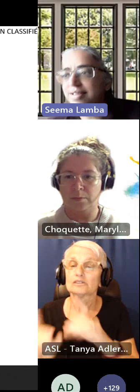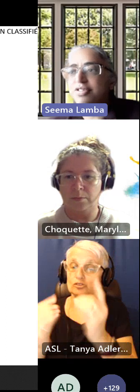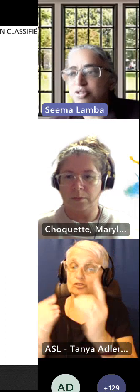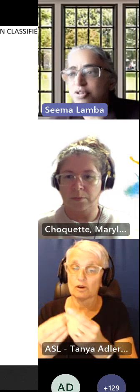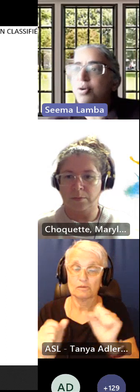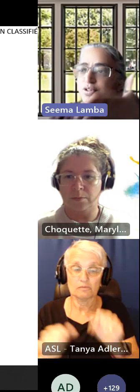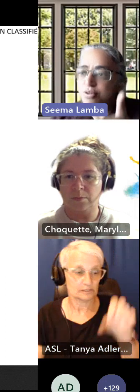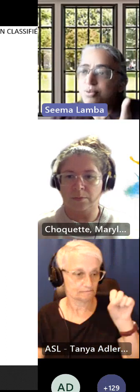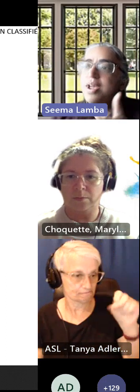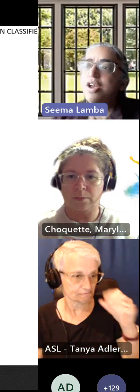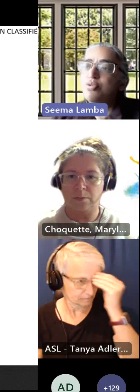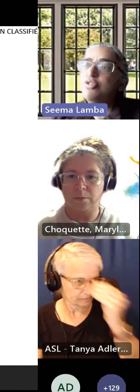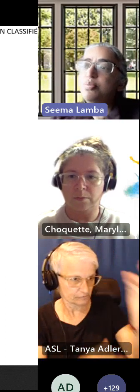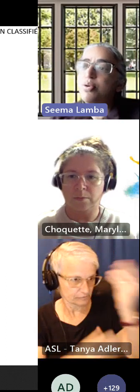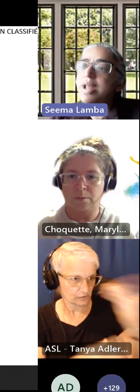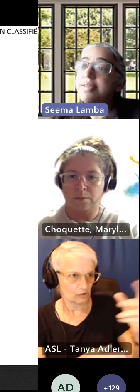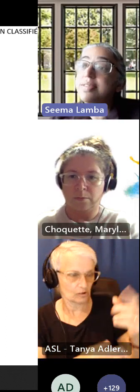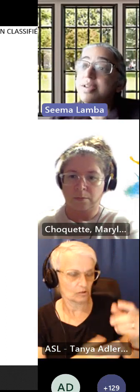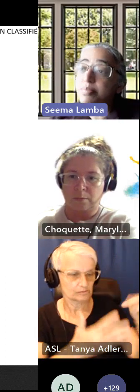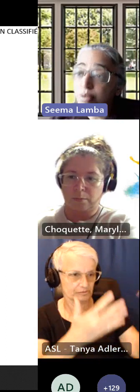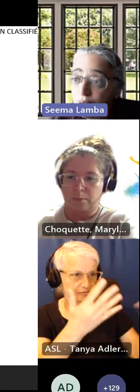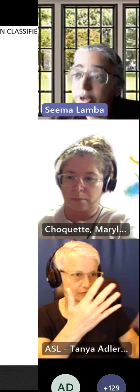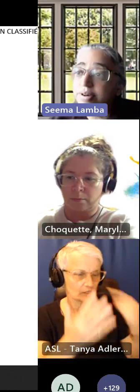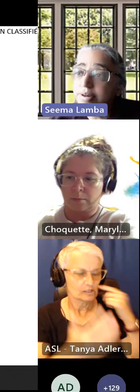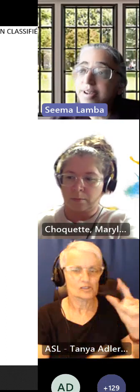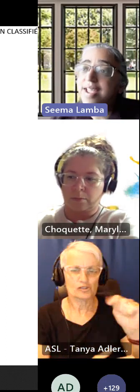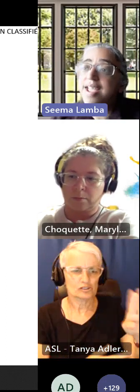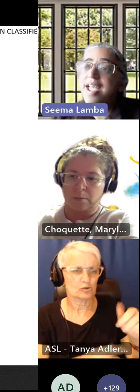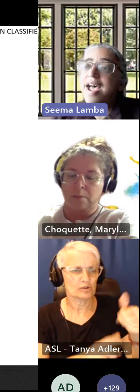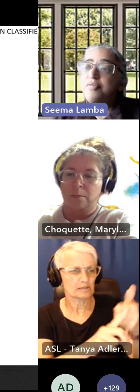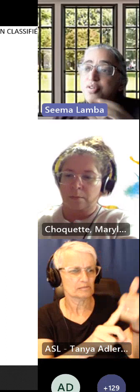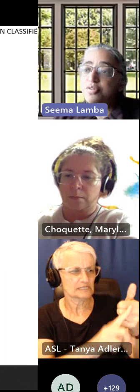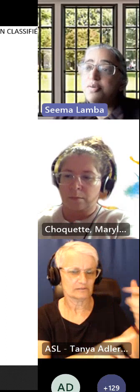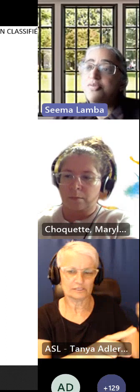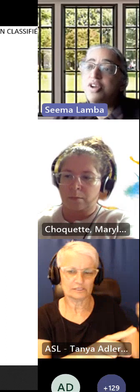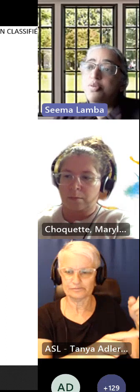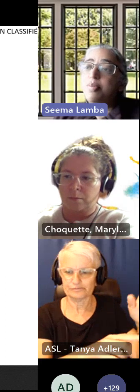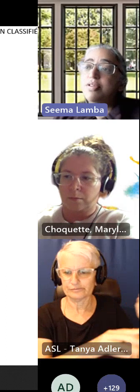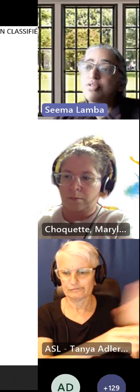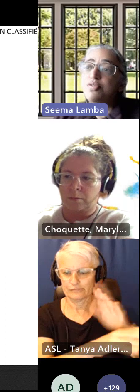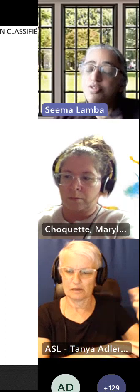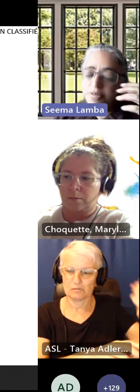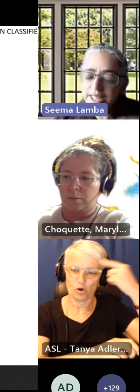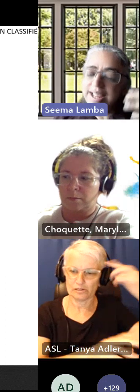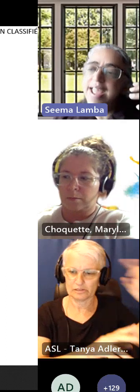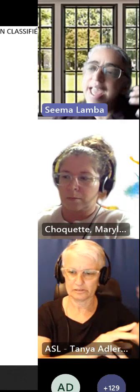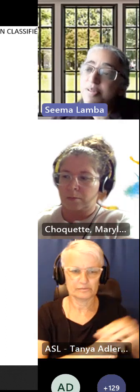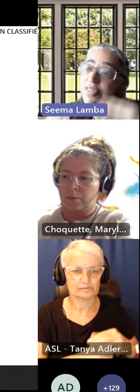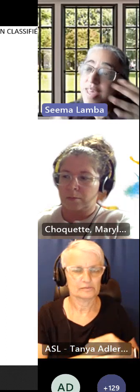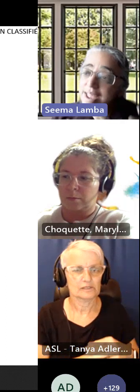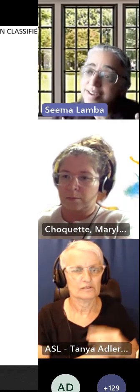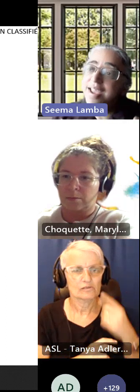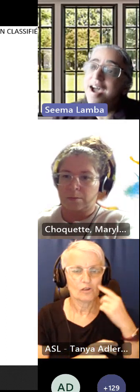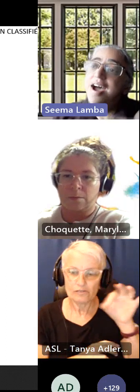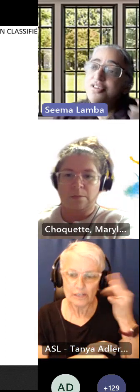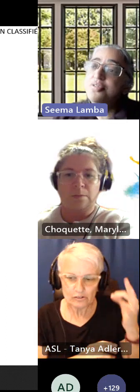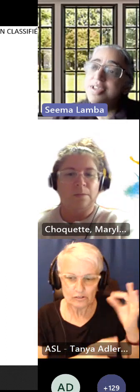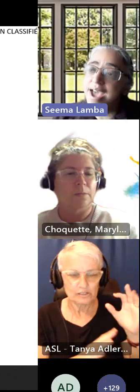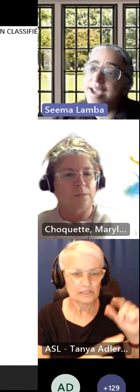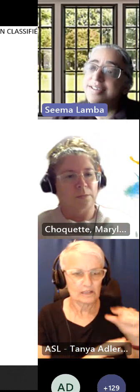certain things, as you know, to Treasury Board as the employer for the federal public service. But